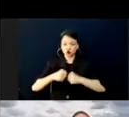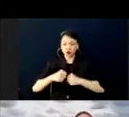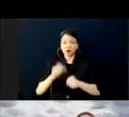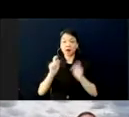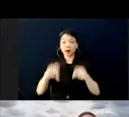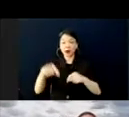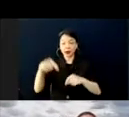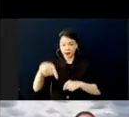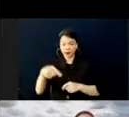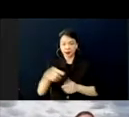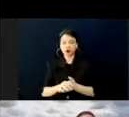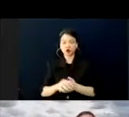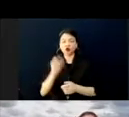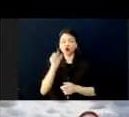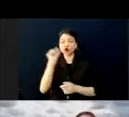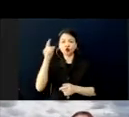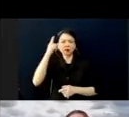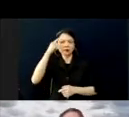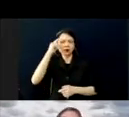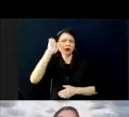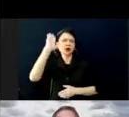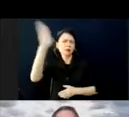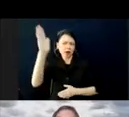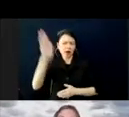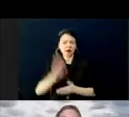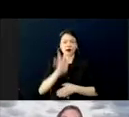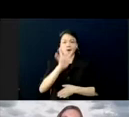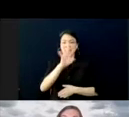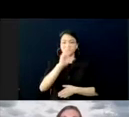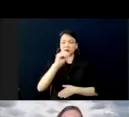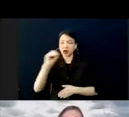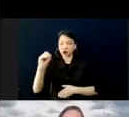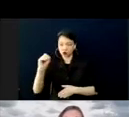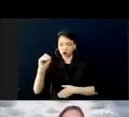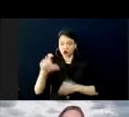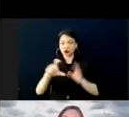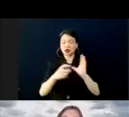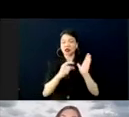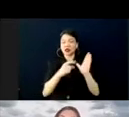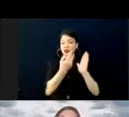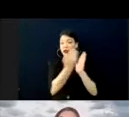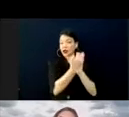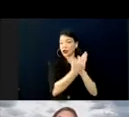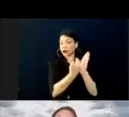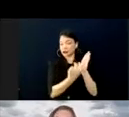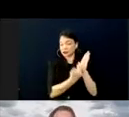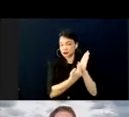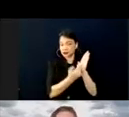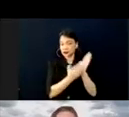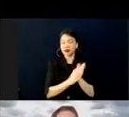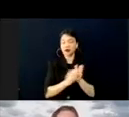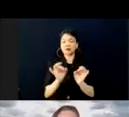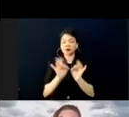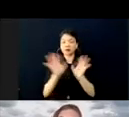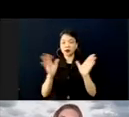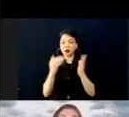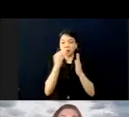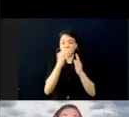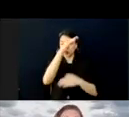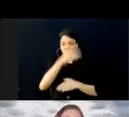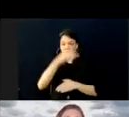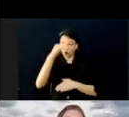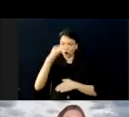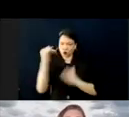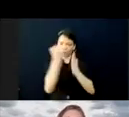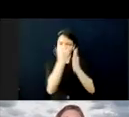403 different characteristics of people and fed it into a Random Forest algorithm to build a predictive model of account ownership. And the